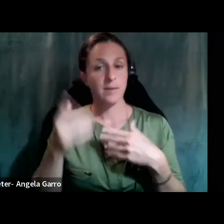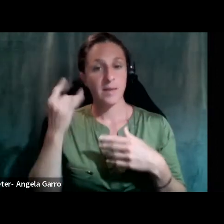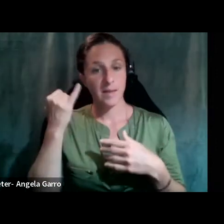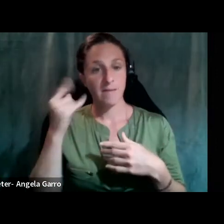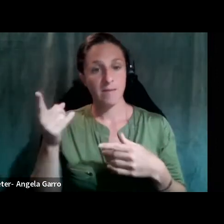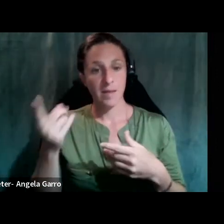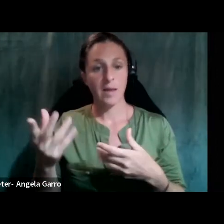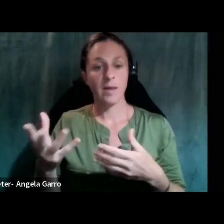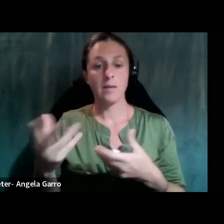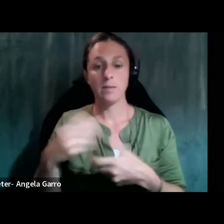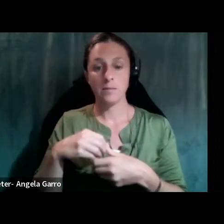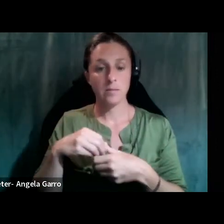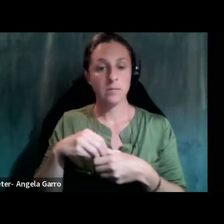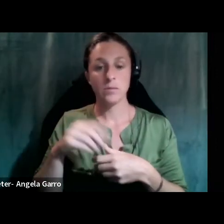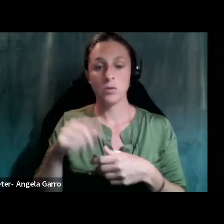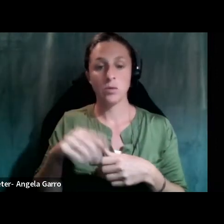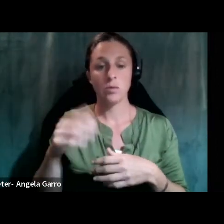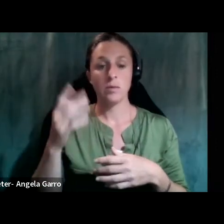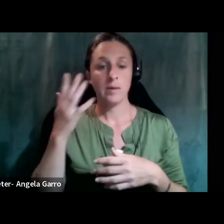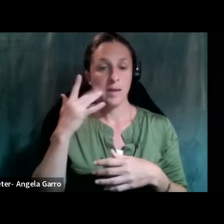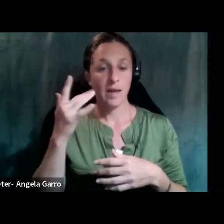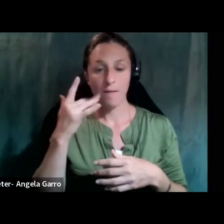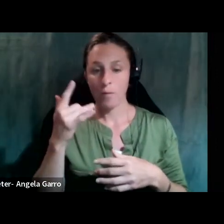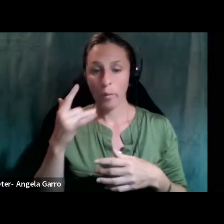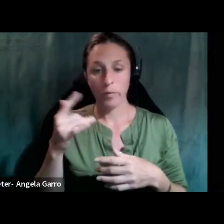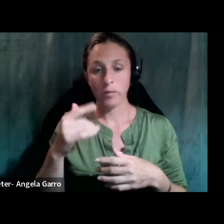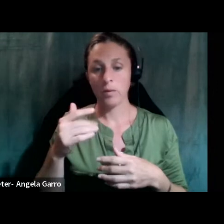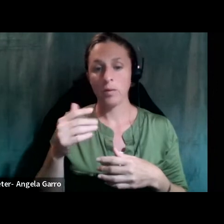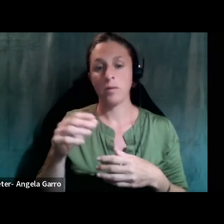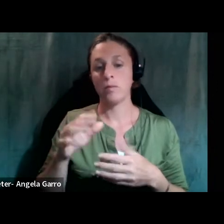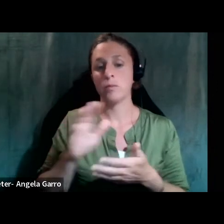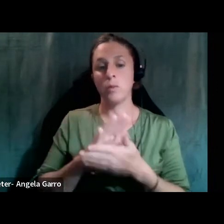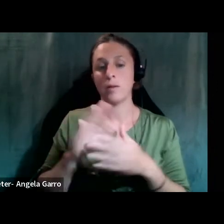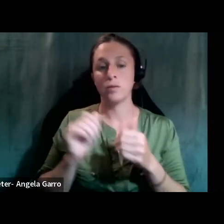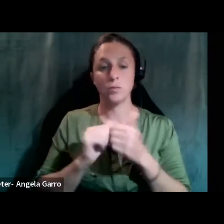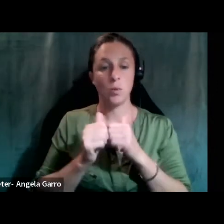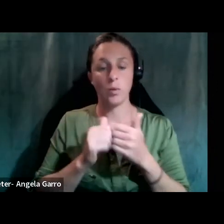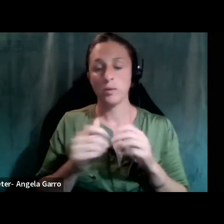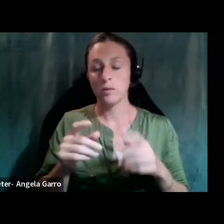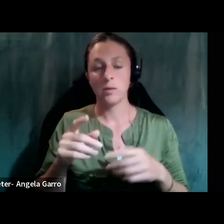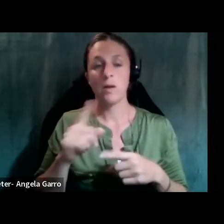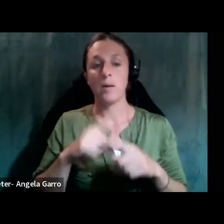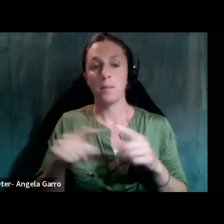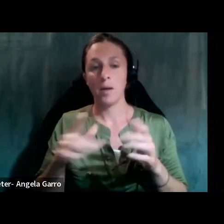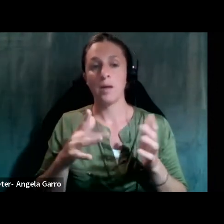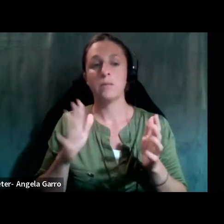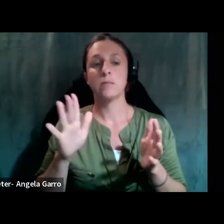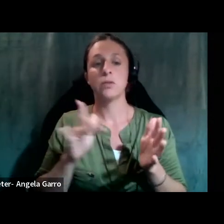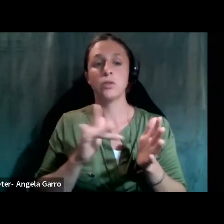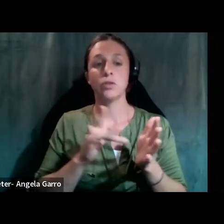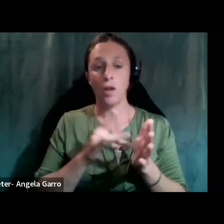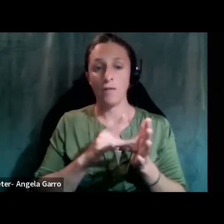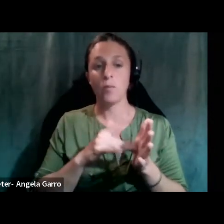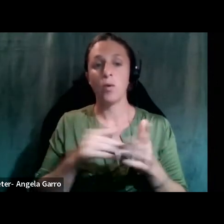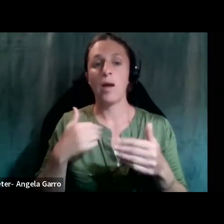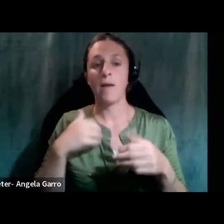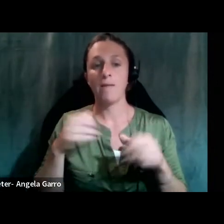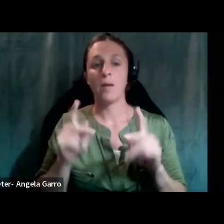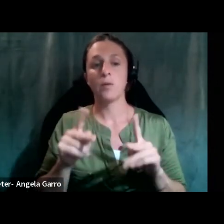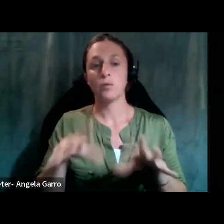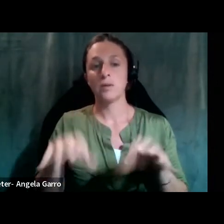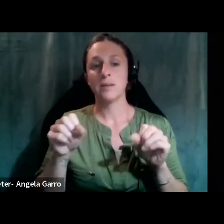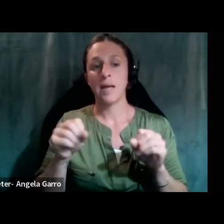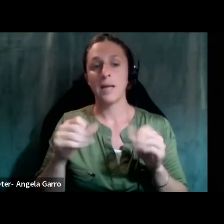California Interscholastic Federation sport, but sophomores would have the opportunity to take a study hall during their